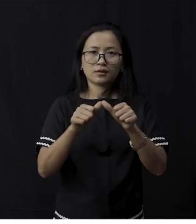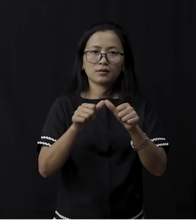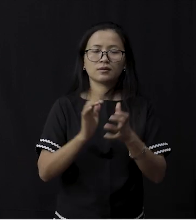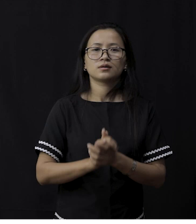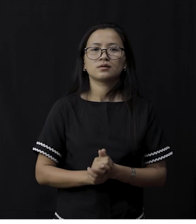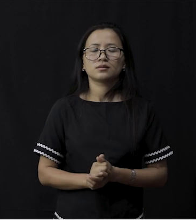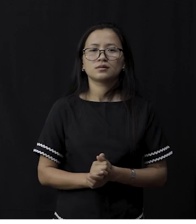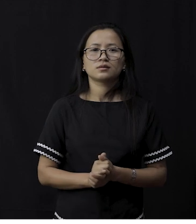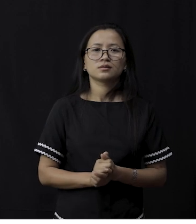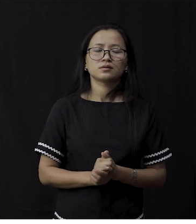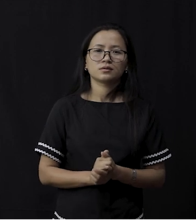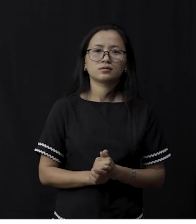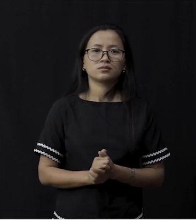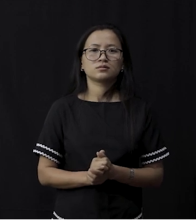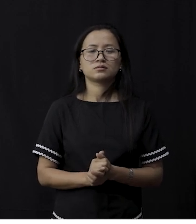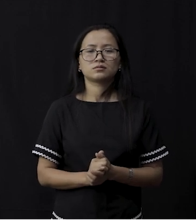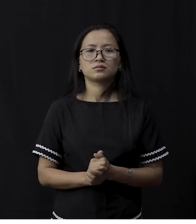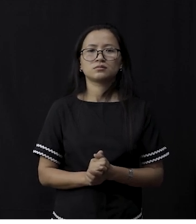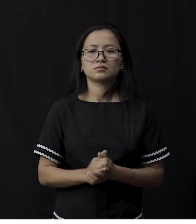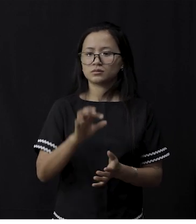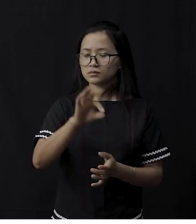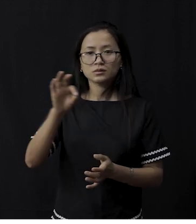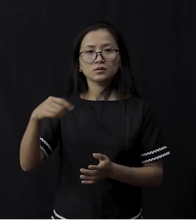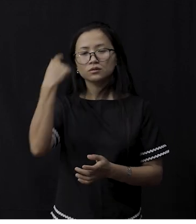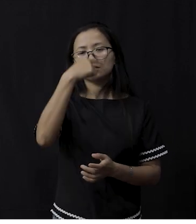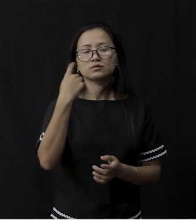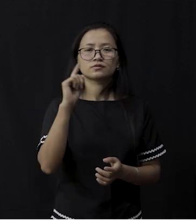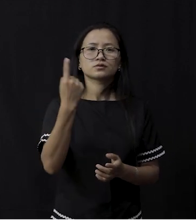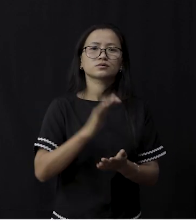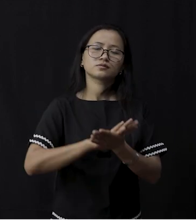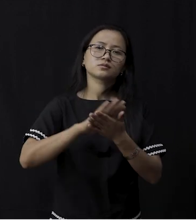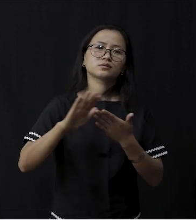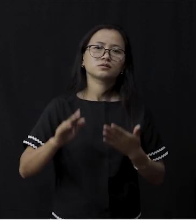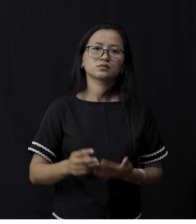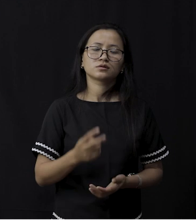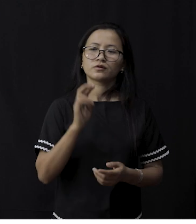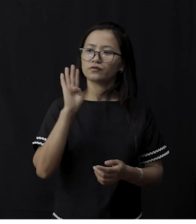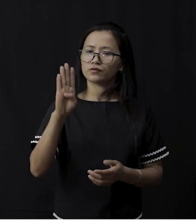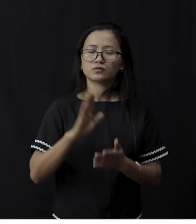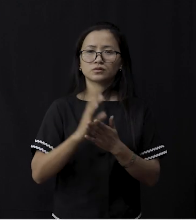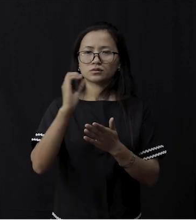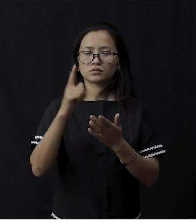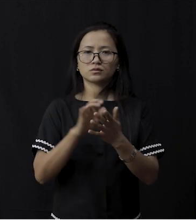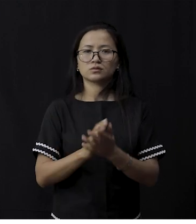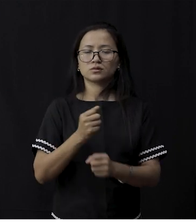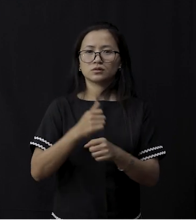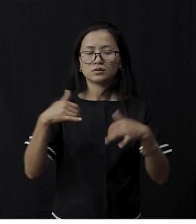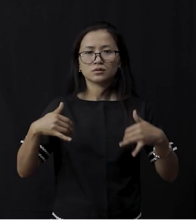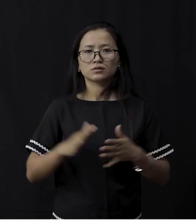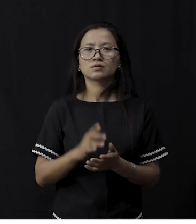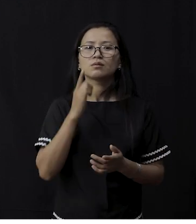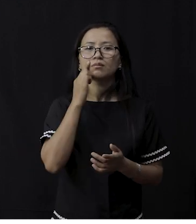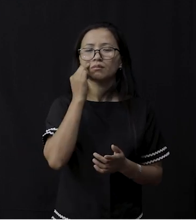name, place, animal, and thing. And find out who's the first one to finish these 4 columns. So that's a game that you can play